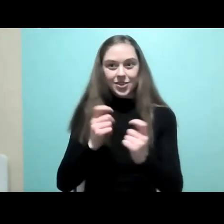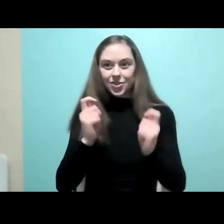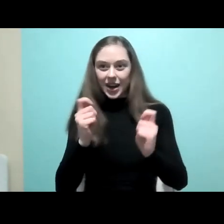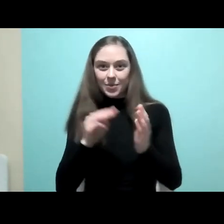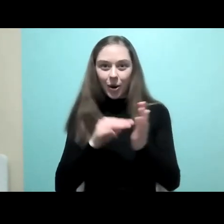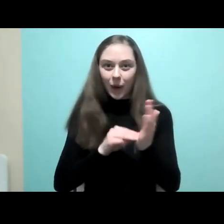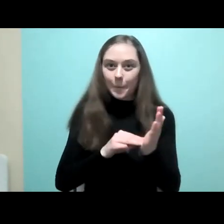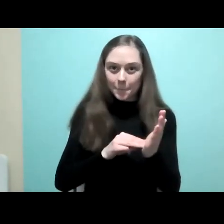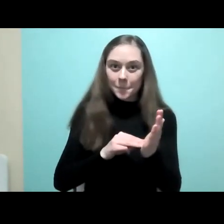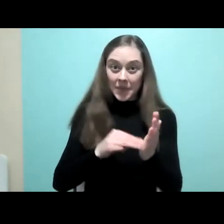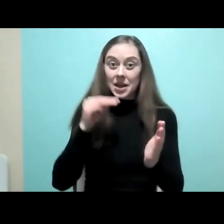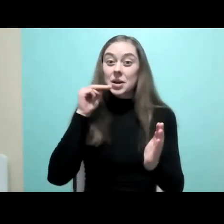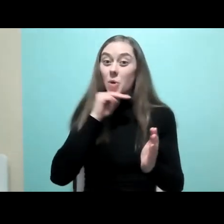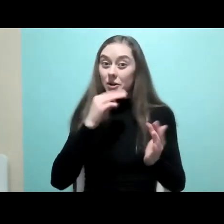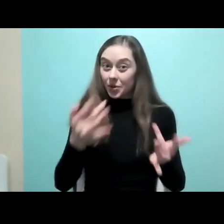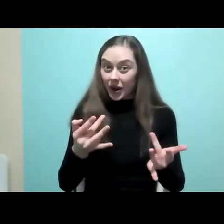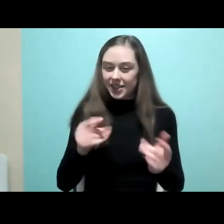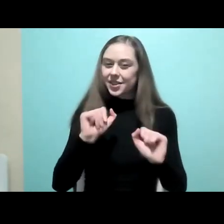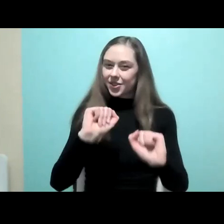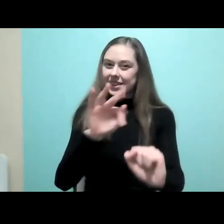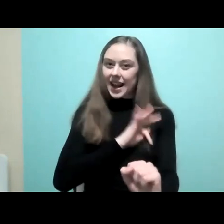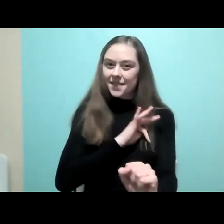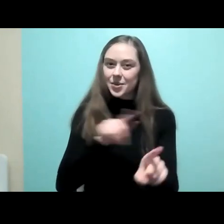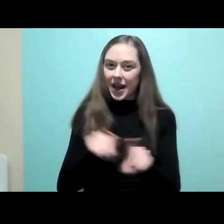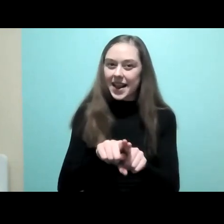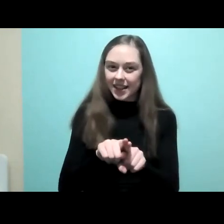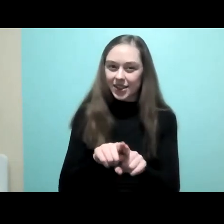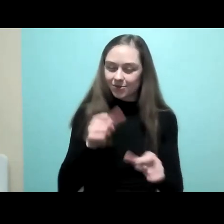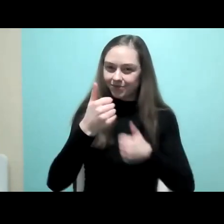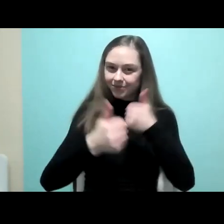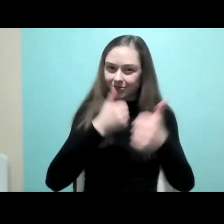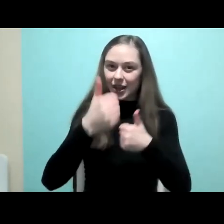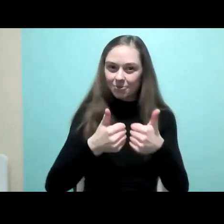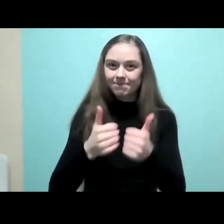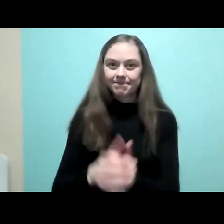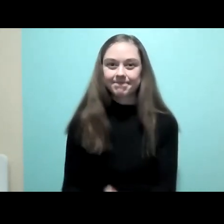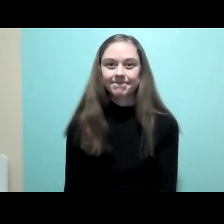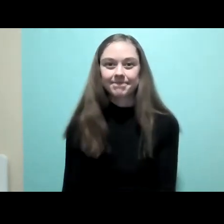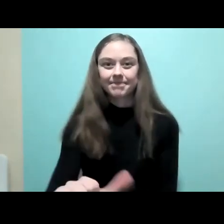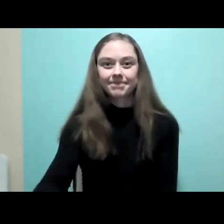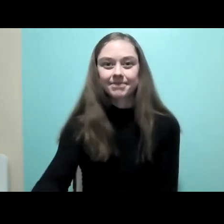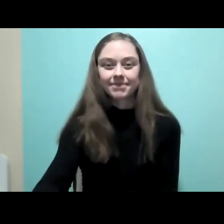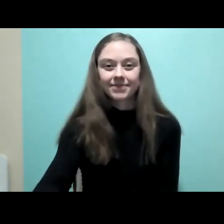and most importantly on yourself, I think. So keep that up. Well done.